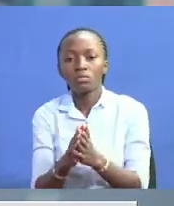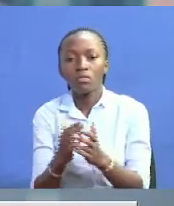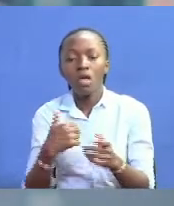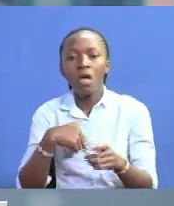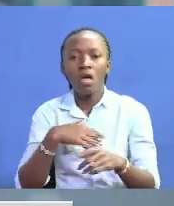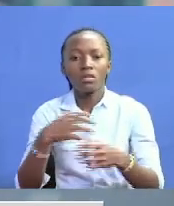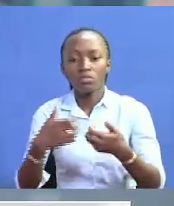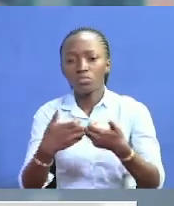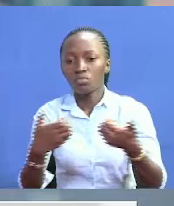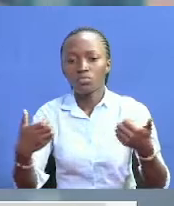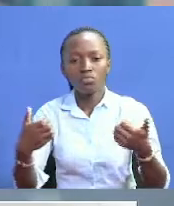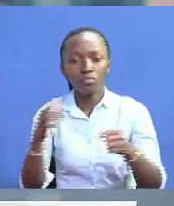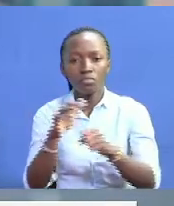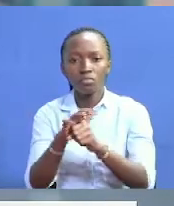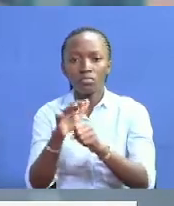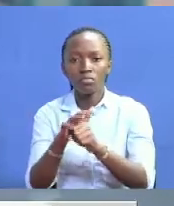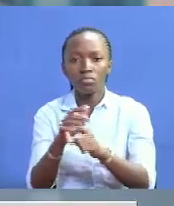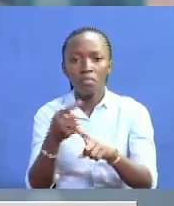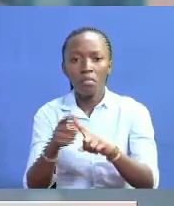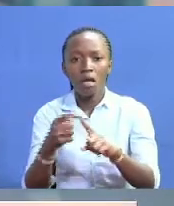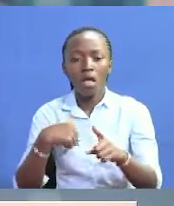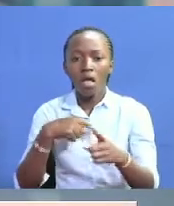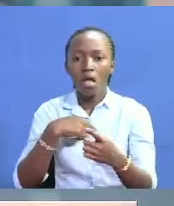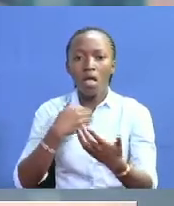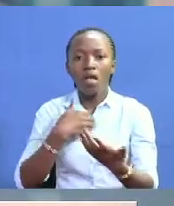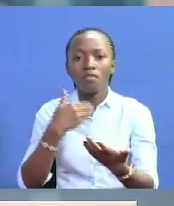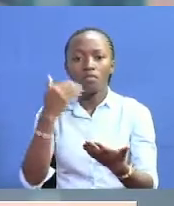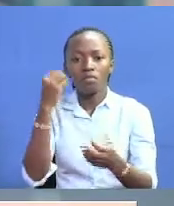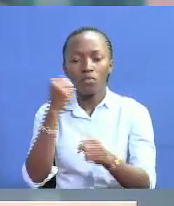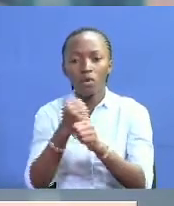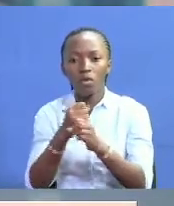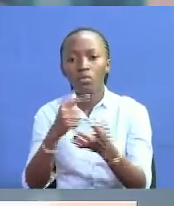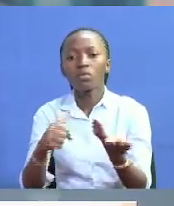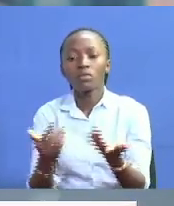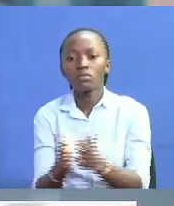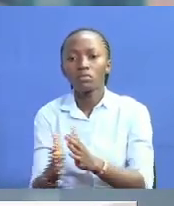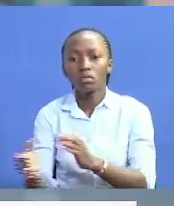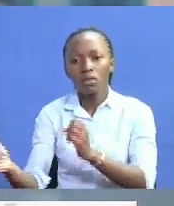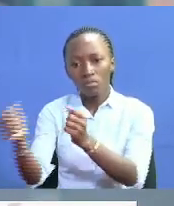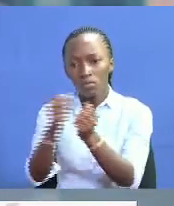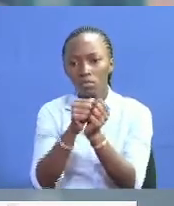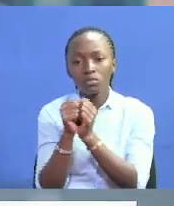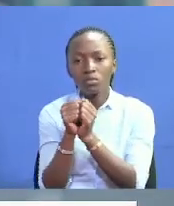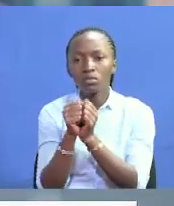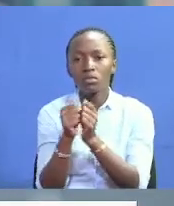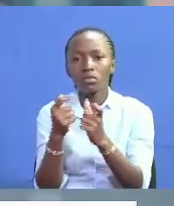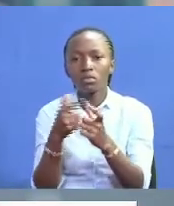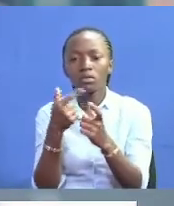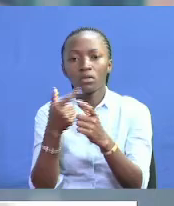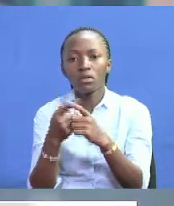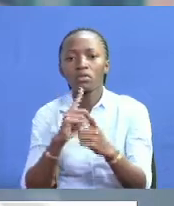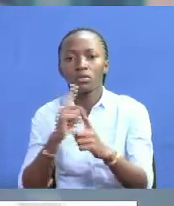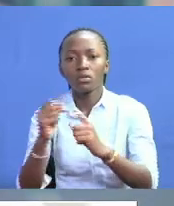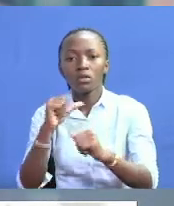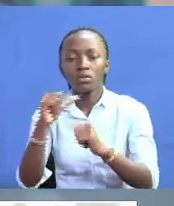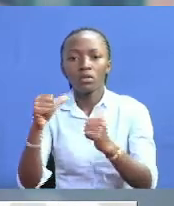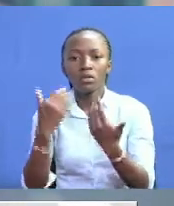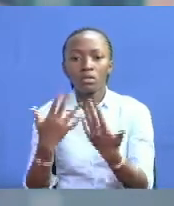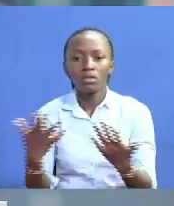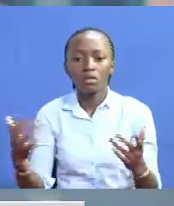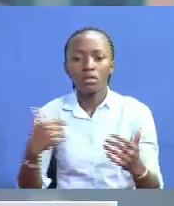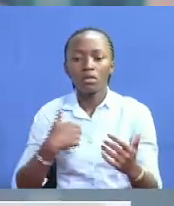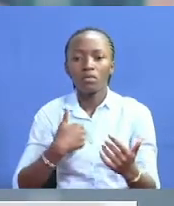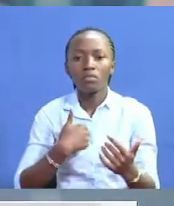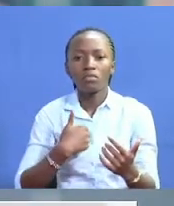much divided. But what we want to do, or what we have to do, is come together in unison and be able to talk about the things that face